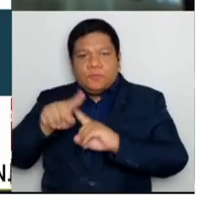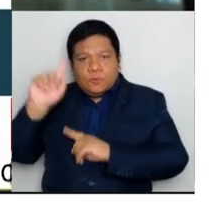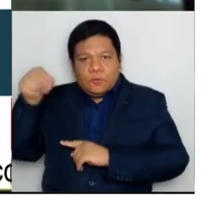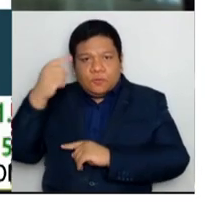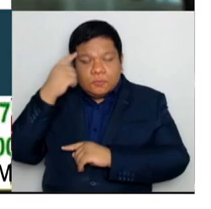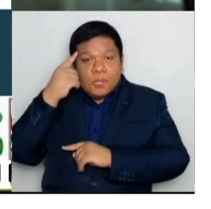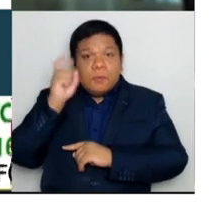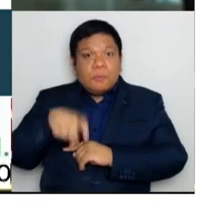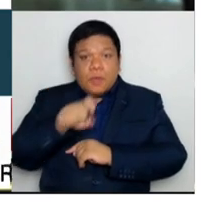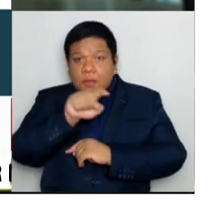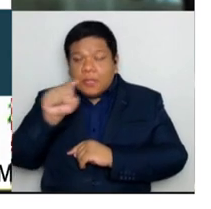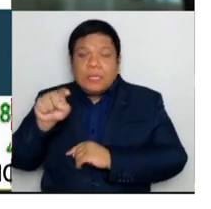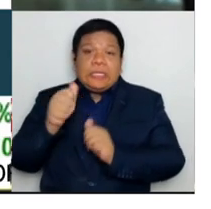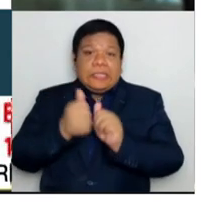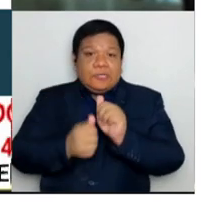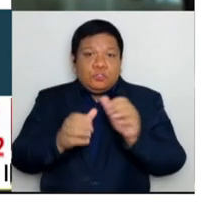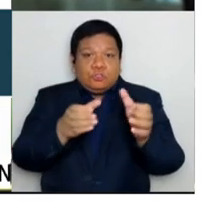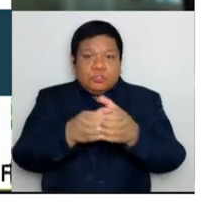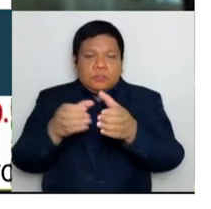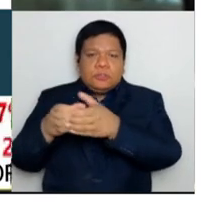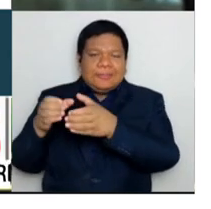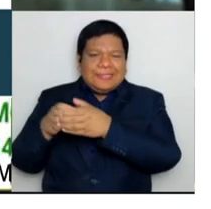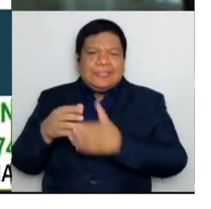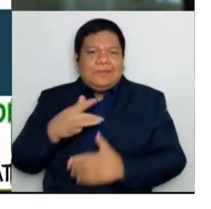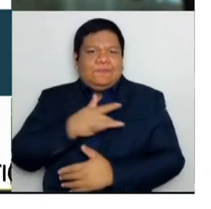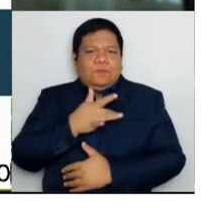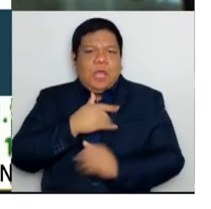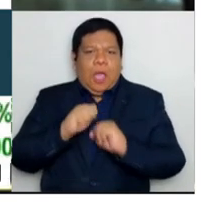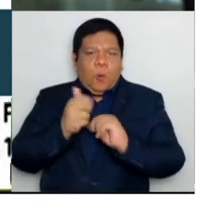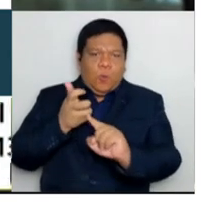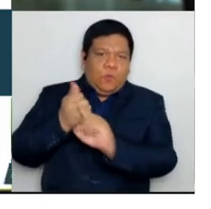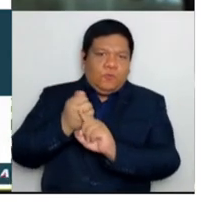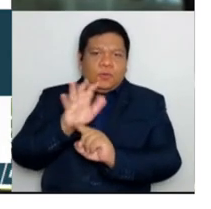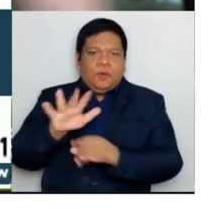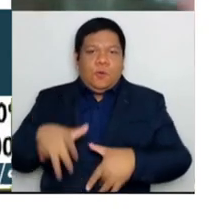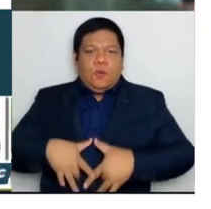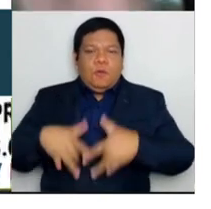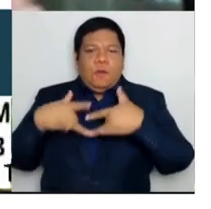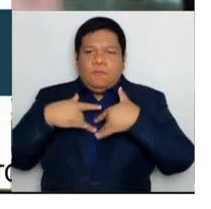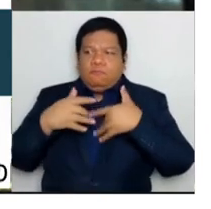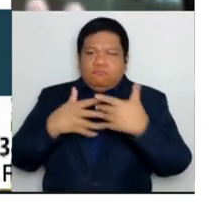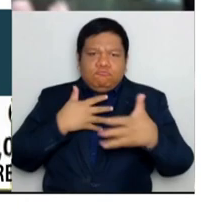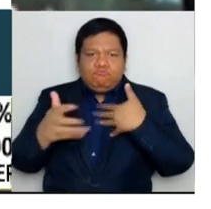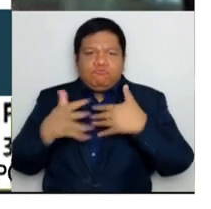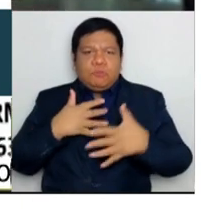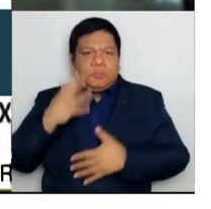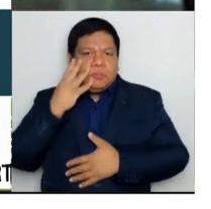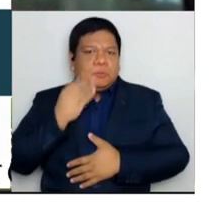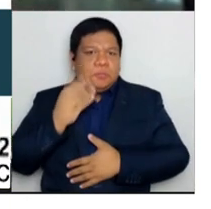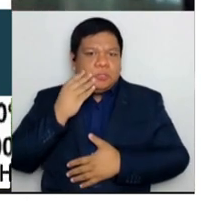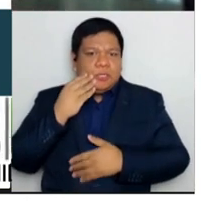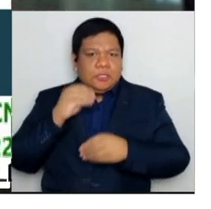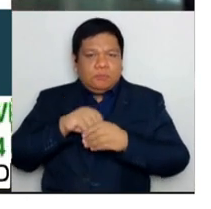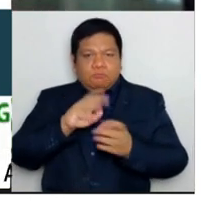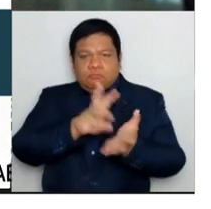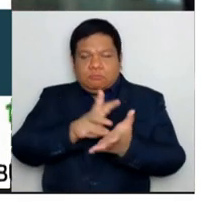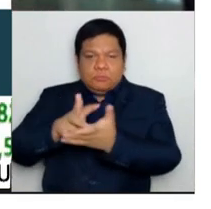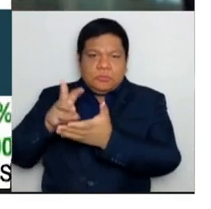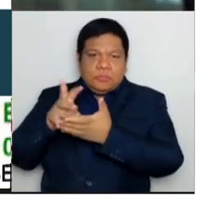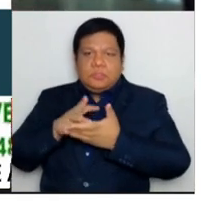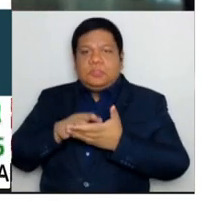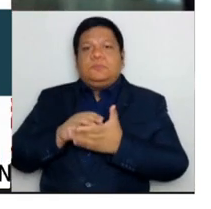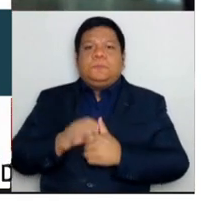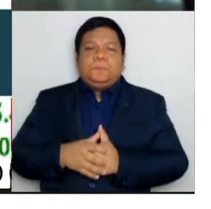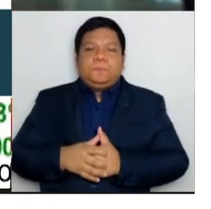bawat sektor ang epekto sa kanilang buhay anumang lugar sa ating archipelago. Okay. Mga tao.